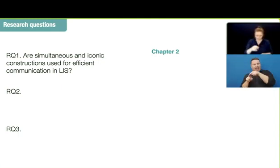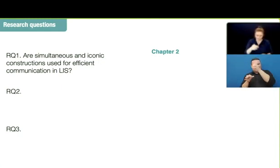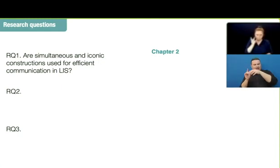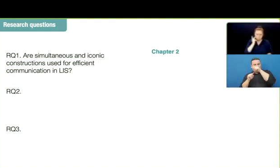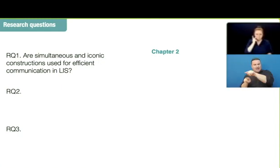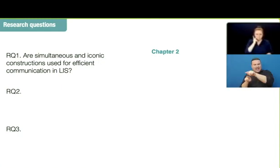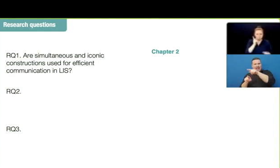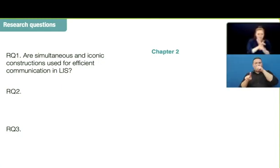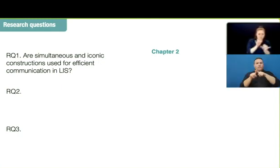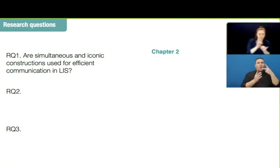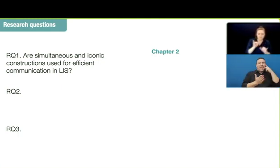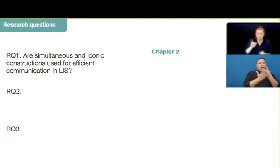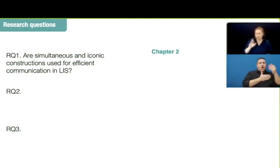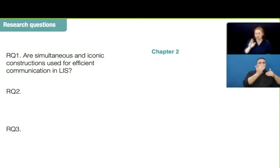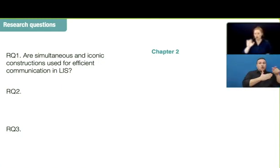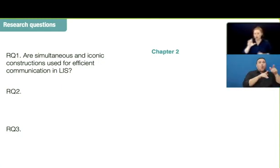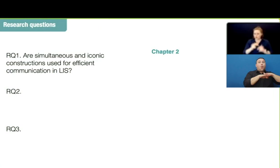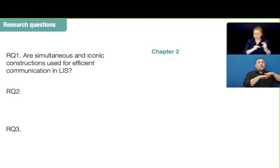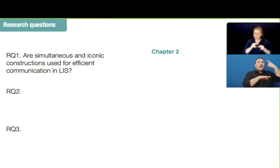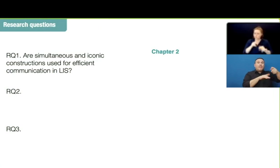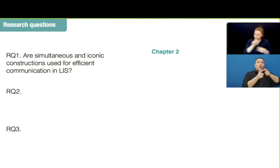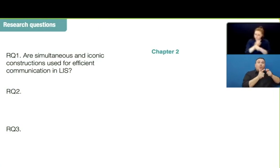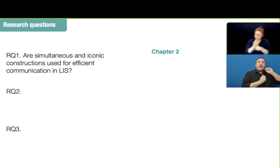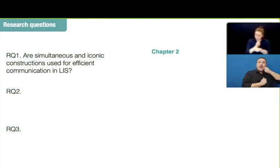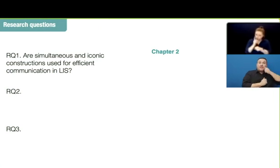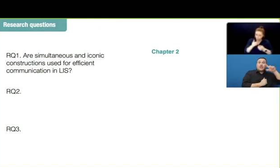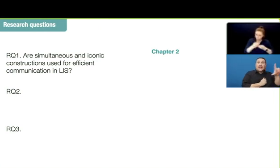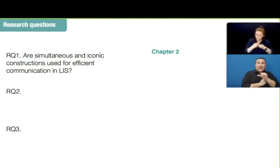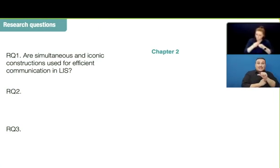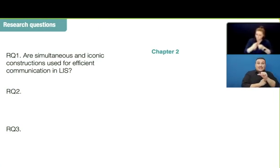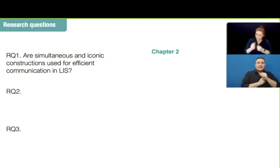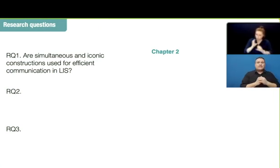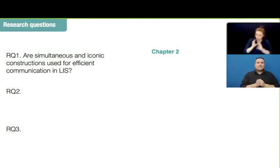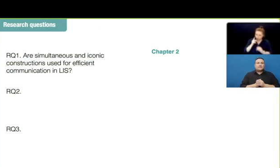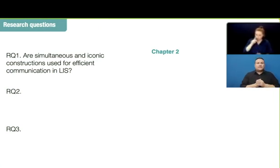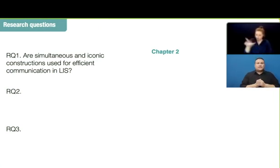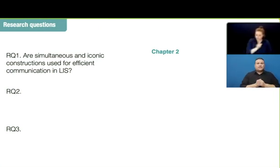iconic constructions are used for efficient communication in lists.